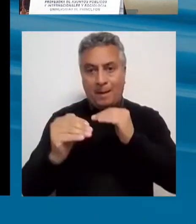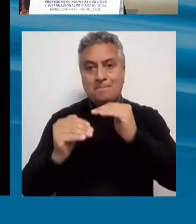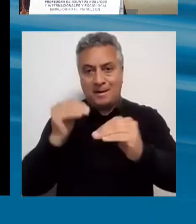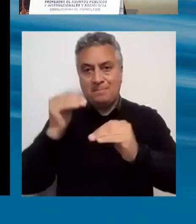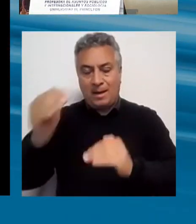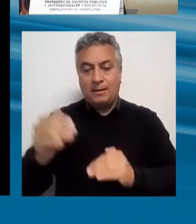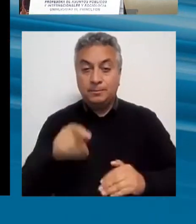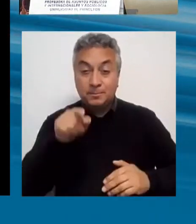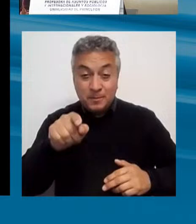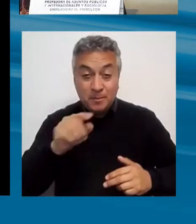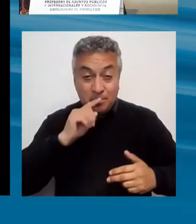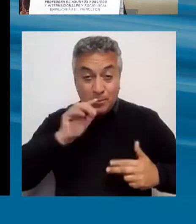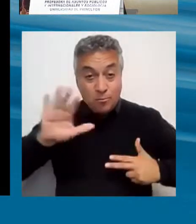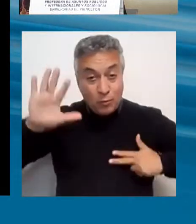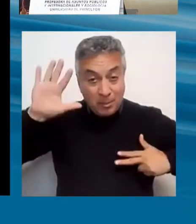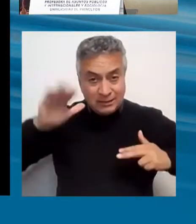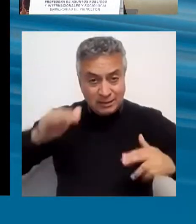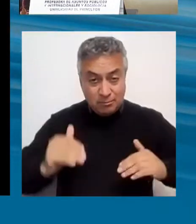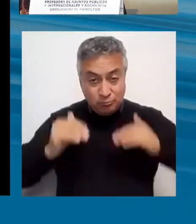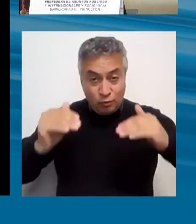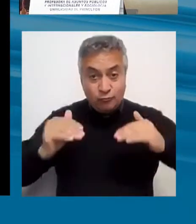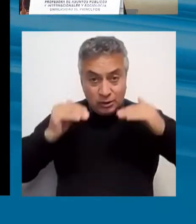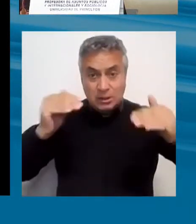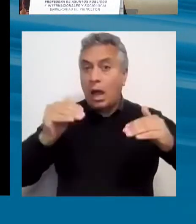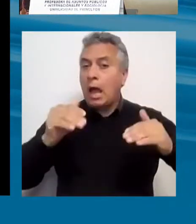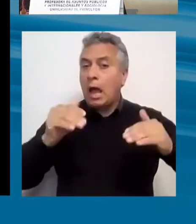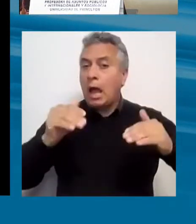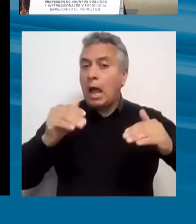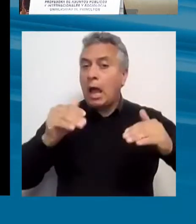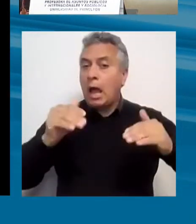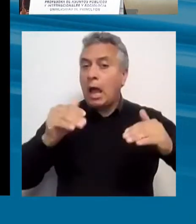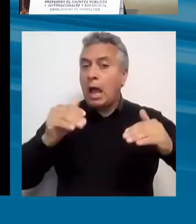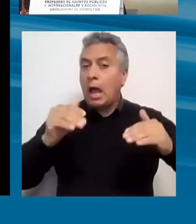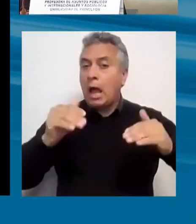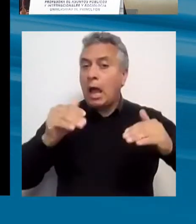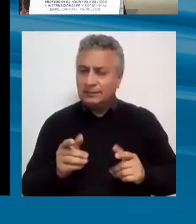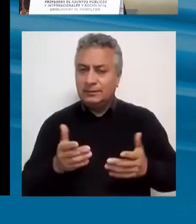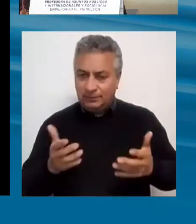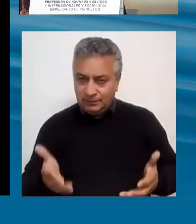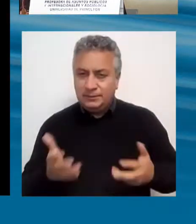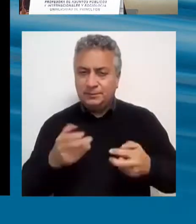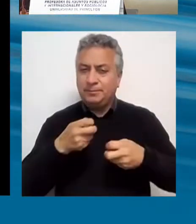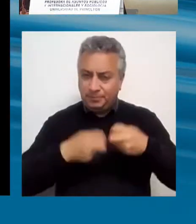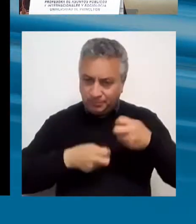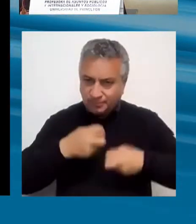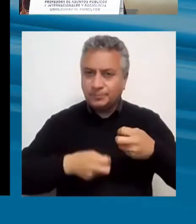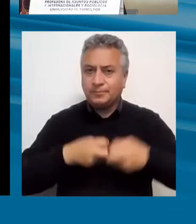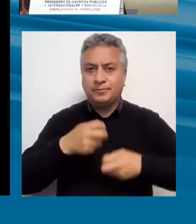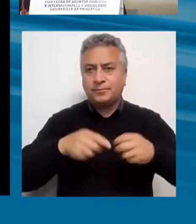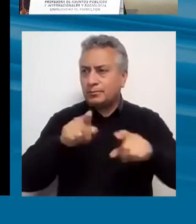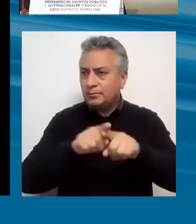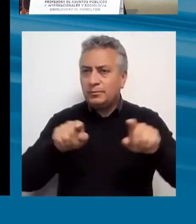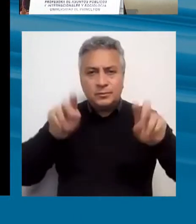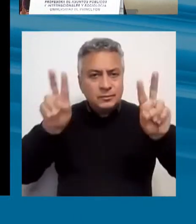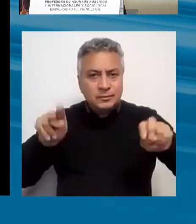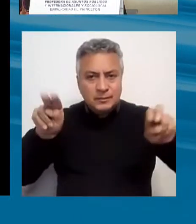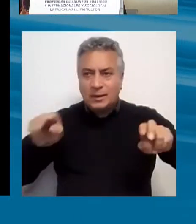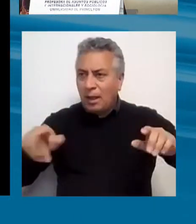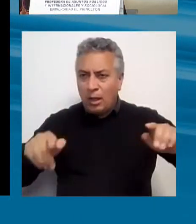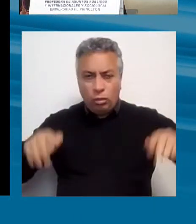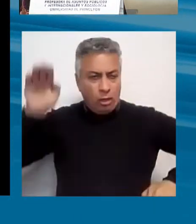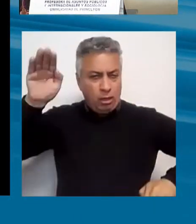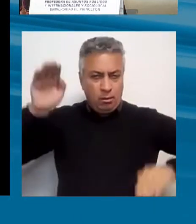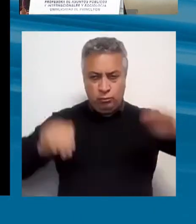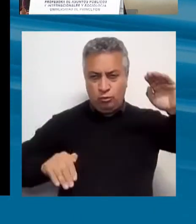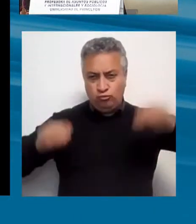when this is possible. This promise of mobility is something worth considering in high